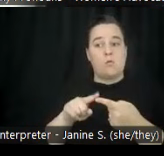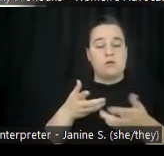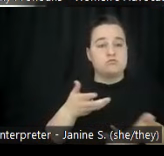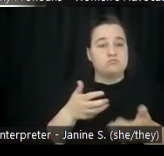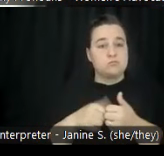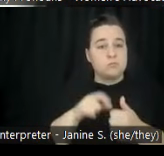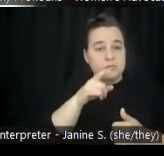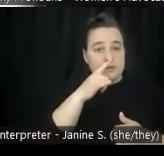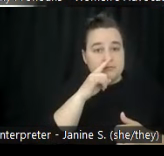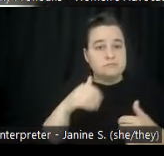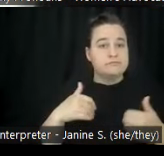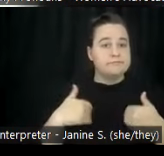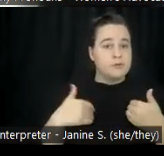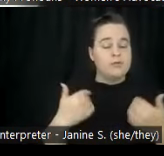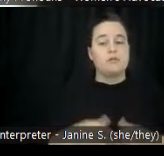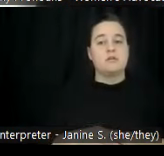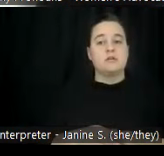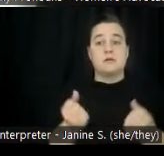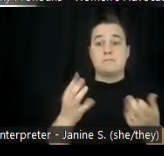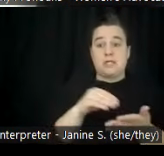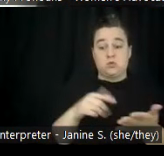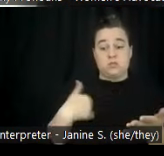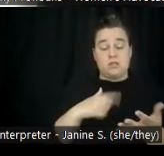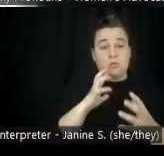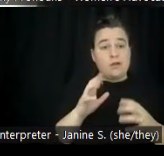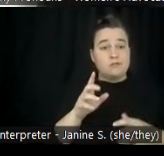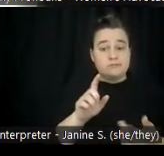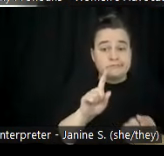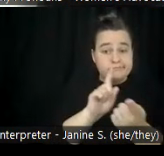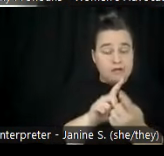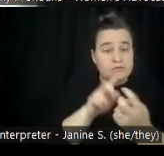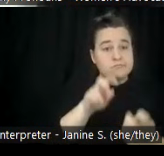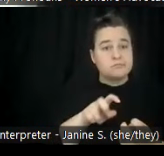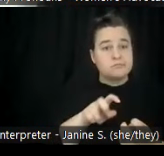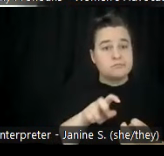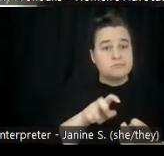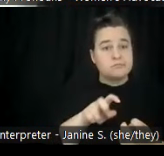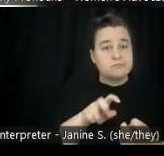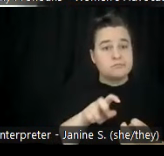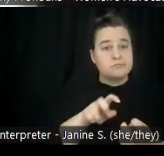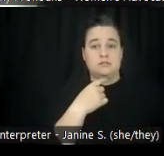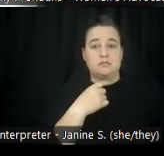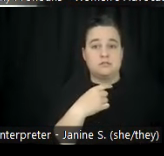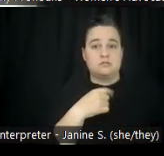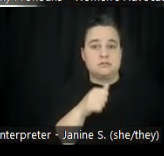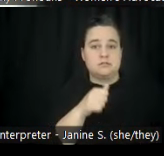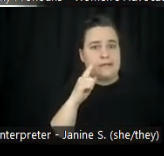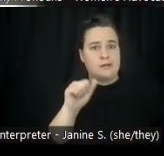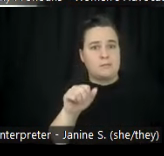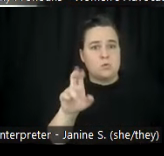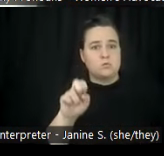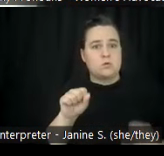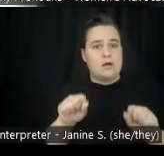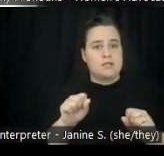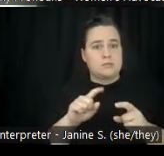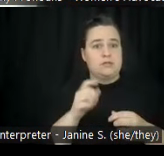because many students that we have worked with directly have told us that they didn't think abuse was possible in same-sex relationships,